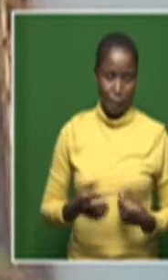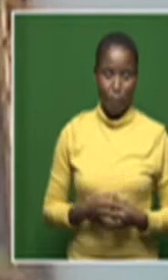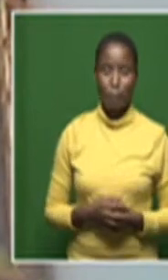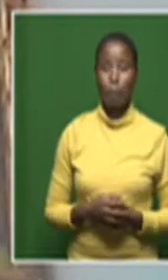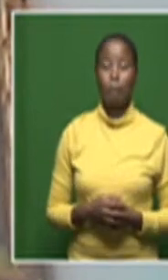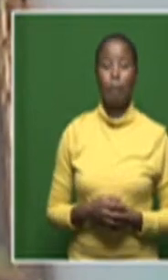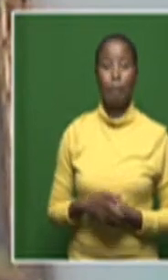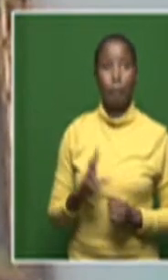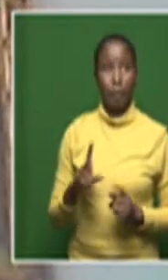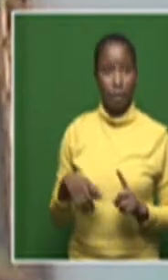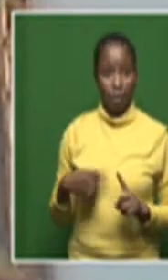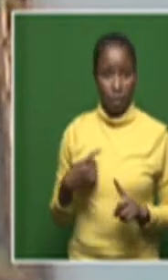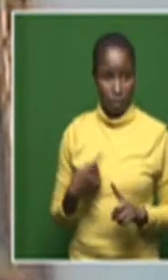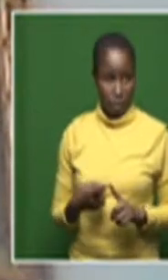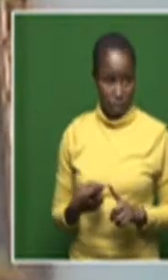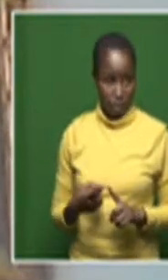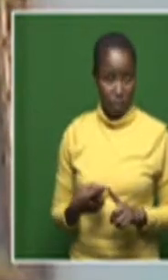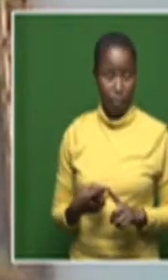until